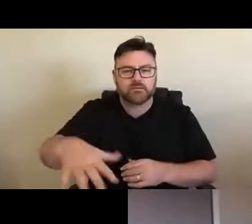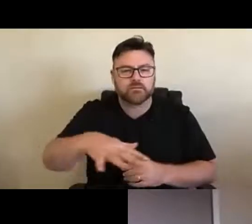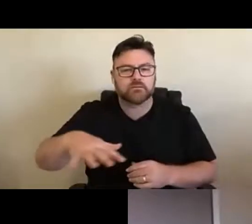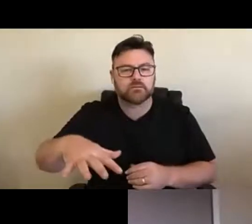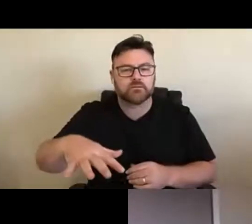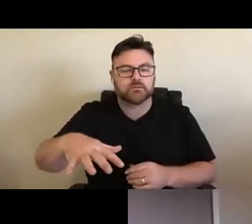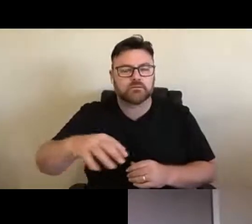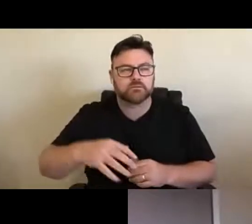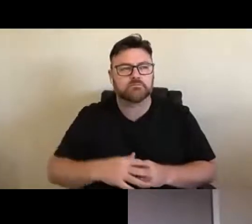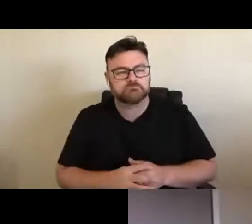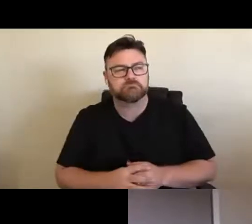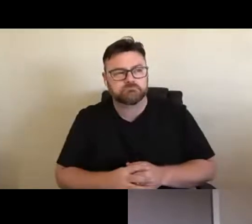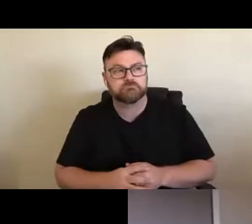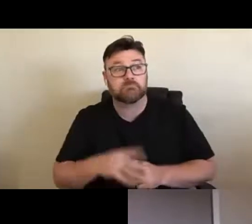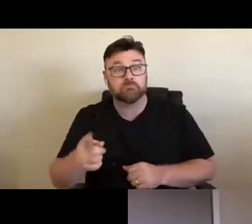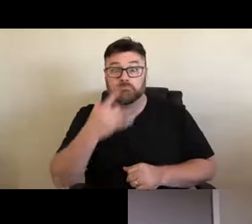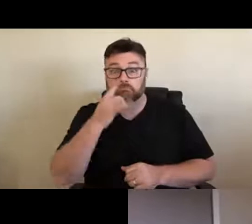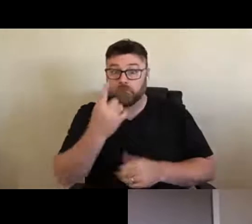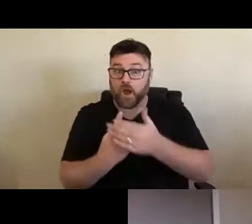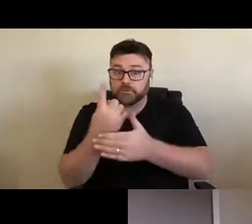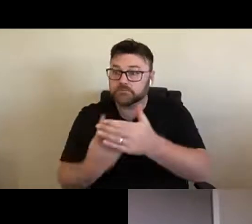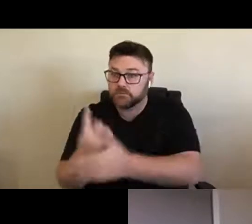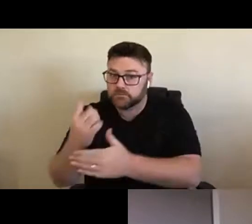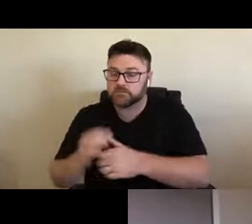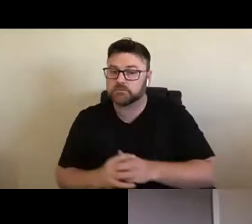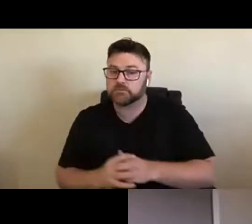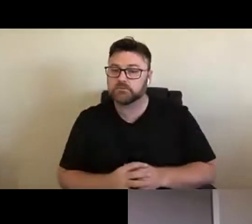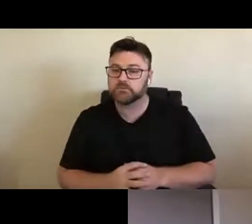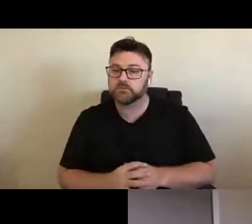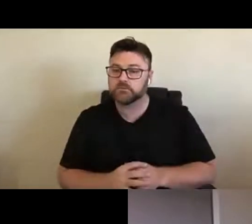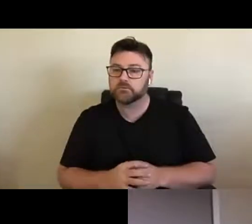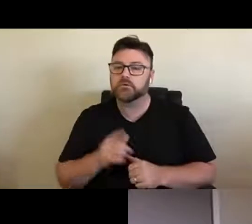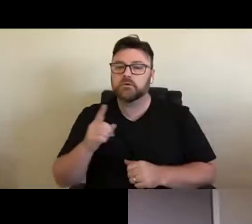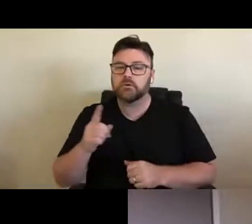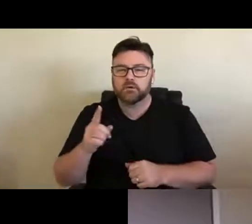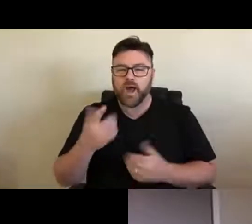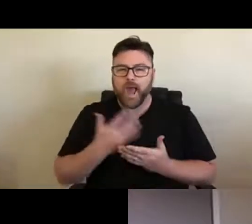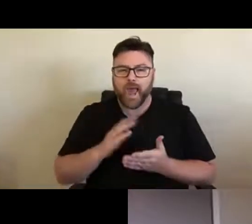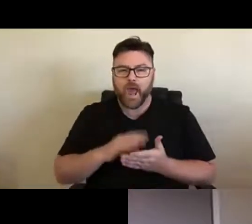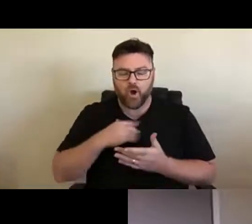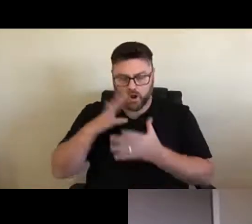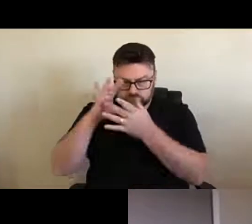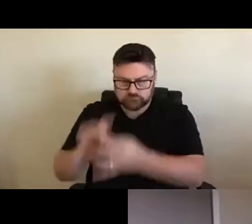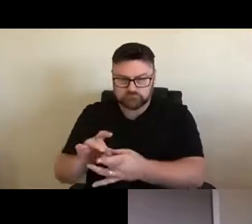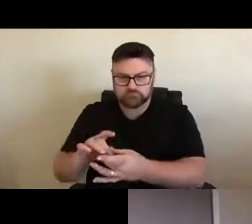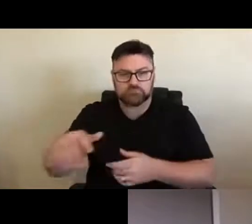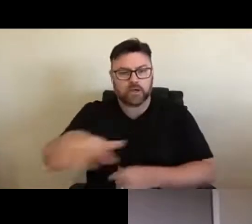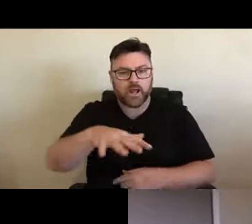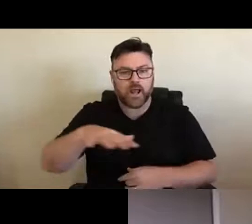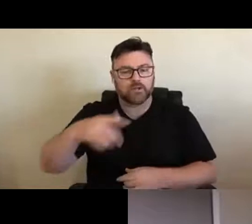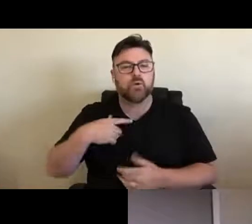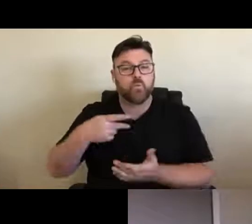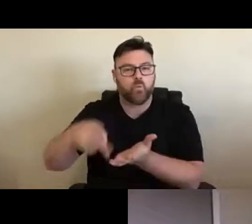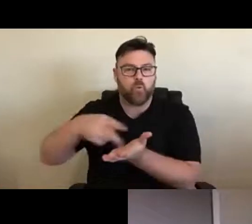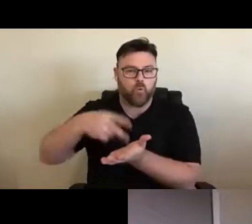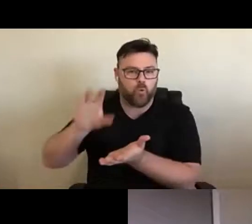And that happens in a number of ways, but predominantly that happens from walking that place for long periods of time. So the